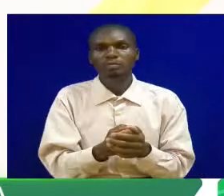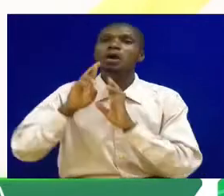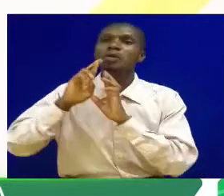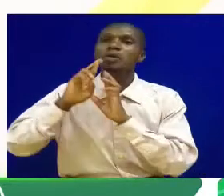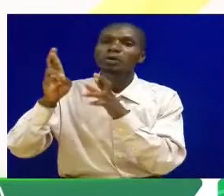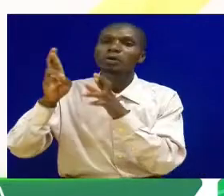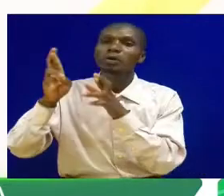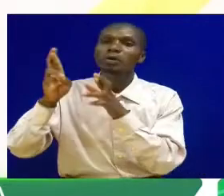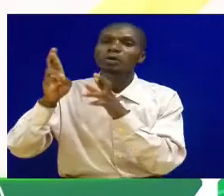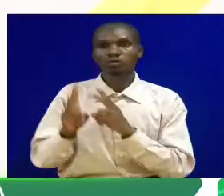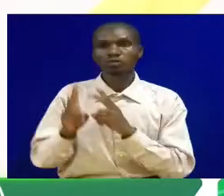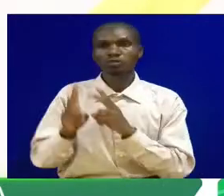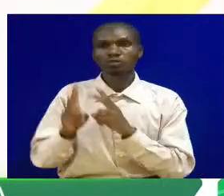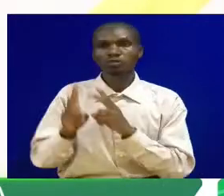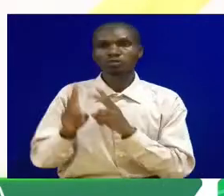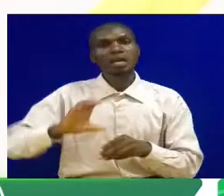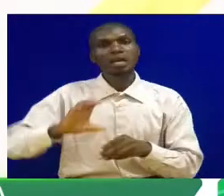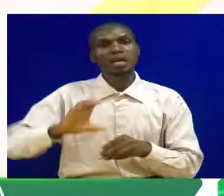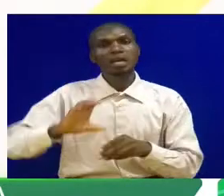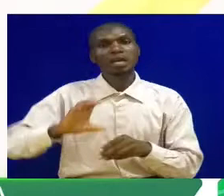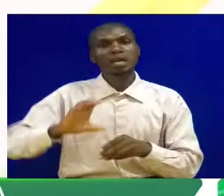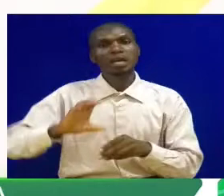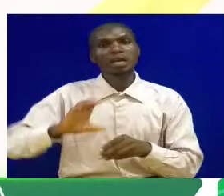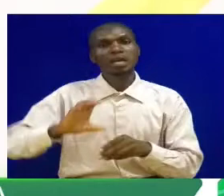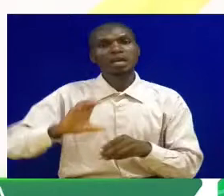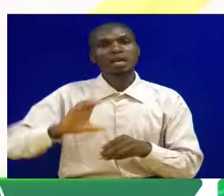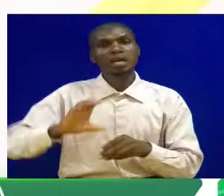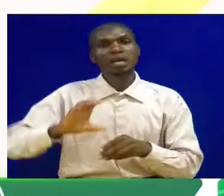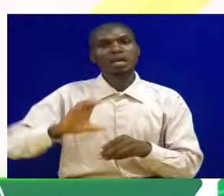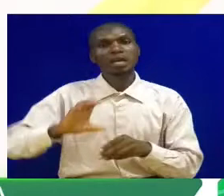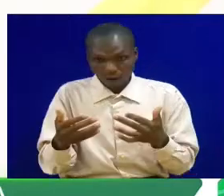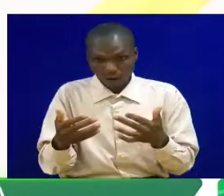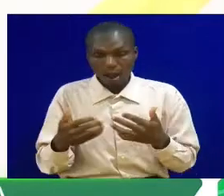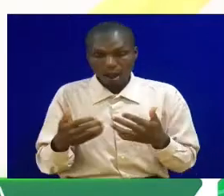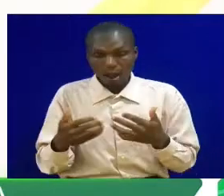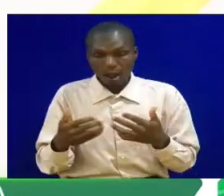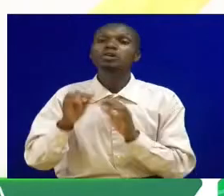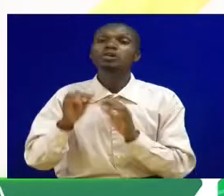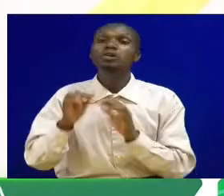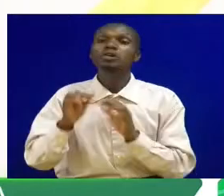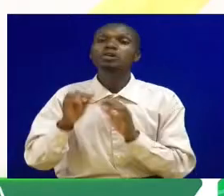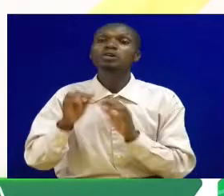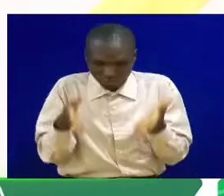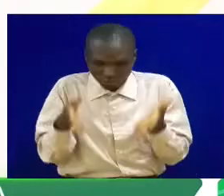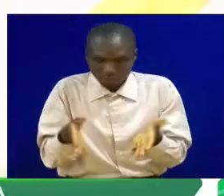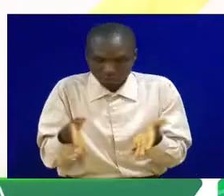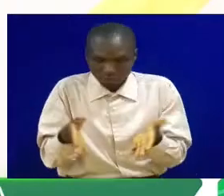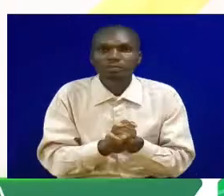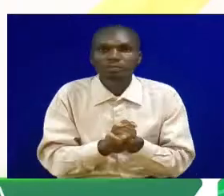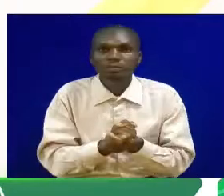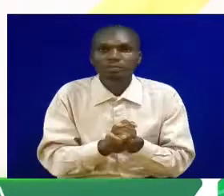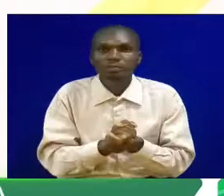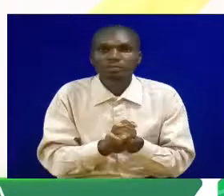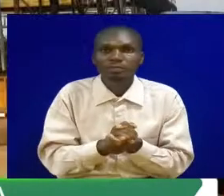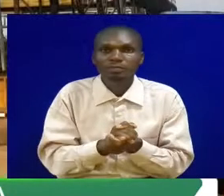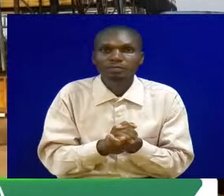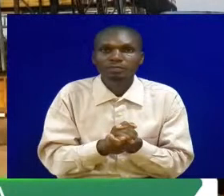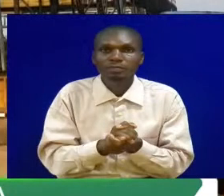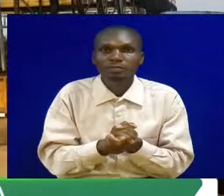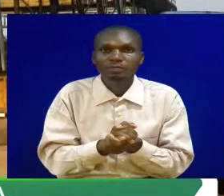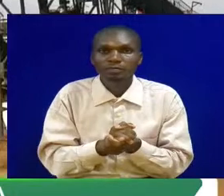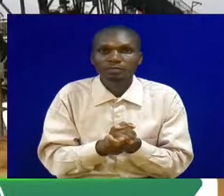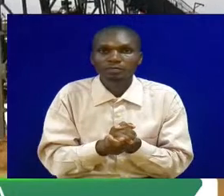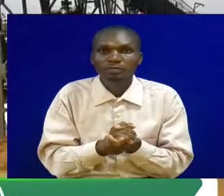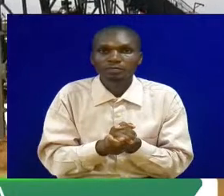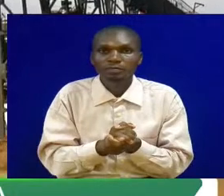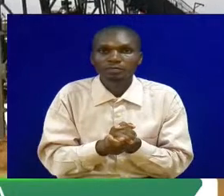natara wikase kaunti yo ya Narok na watwaliganelio robotiro kubwatia ase nchira y'obwikirano